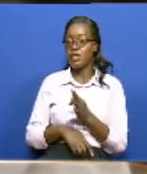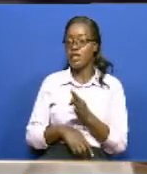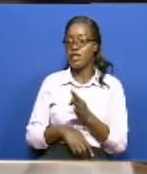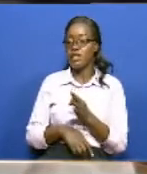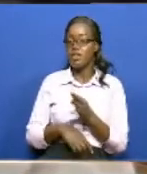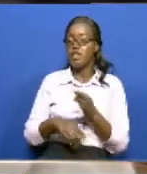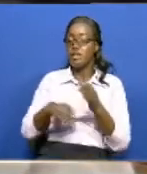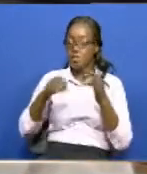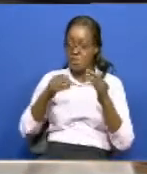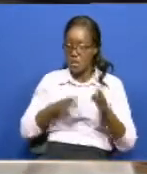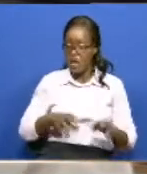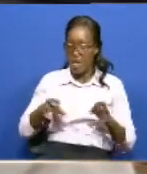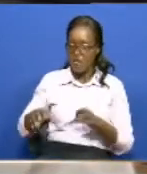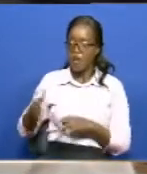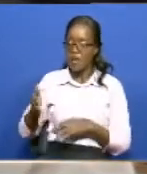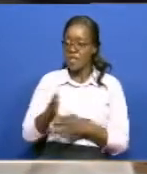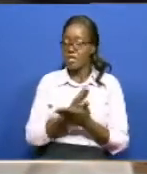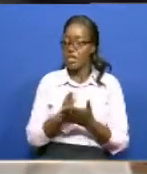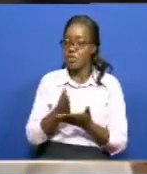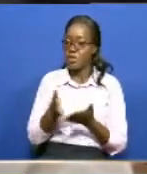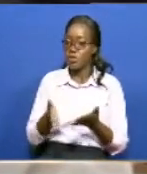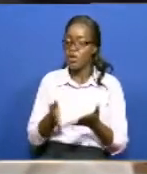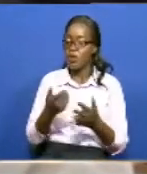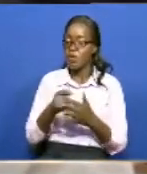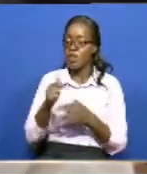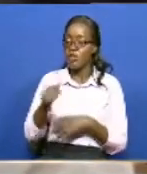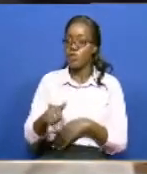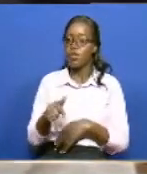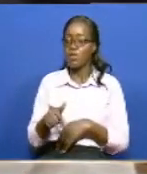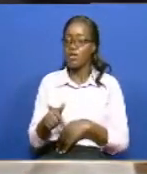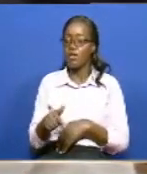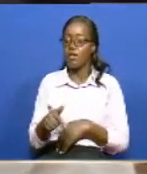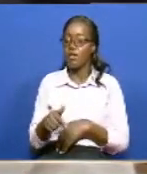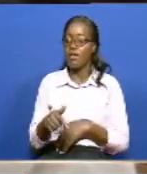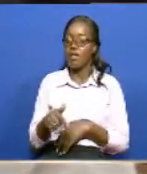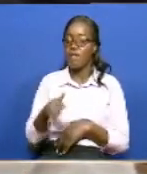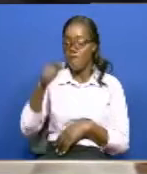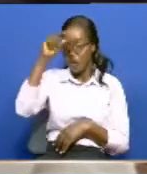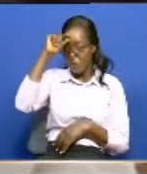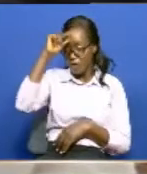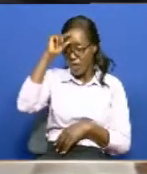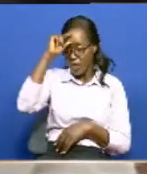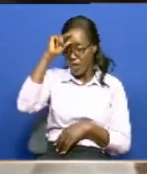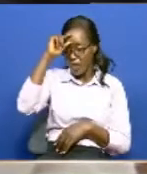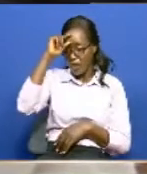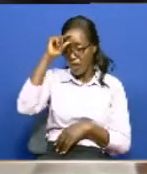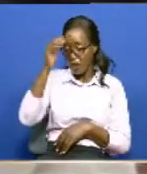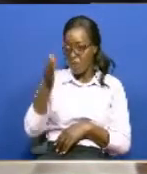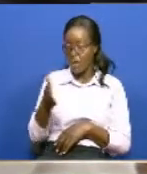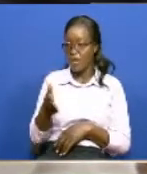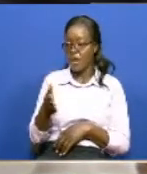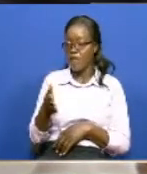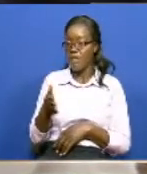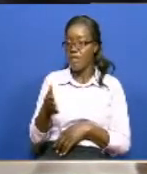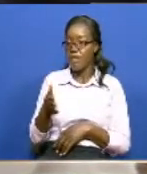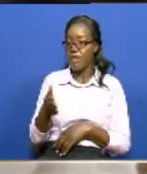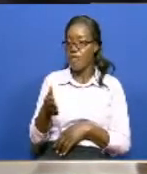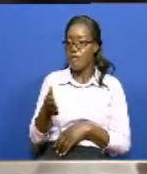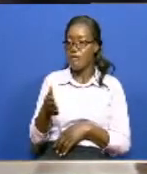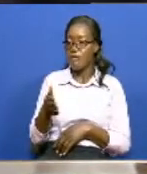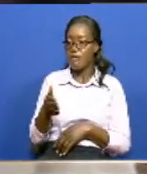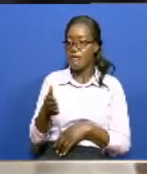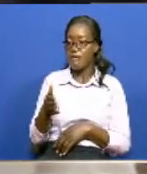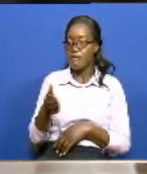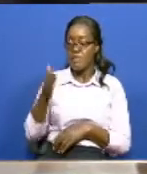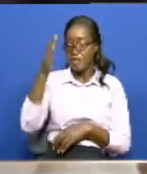unaumia hapo katikati. Lakini leo hii kwa serikali ambao ile njia wamechukua